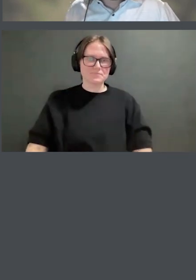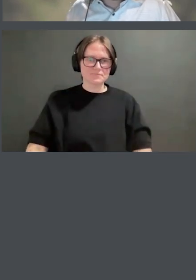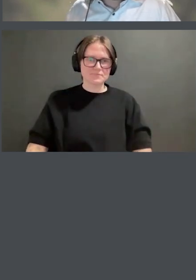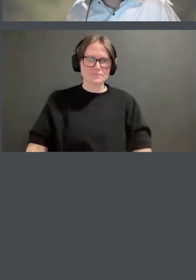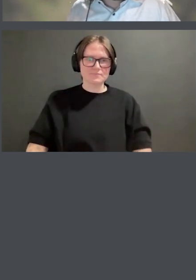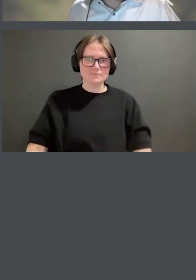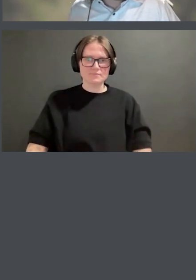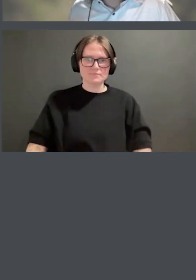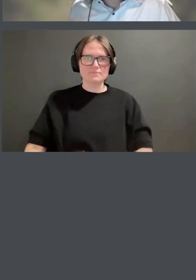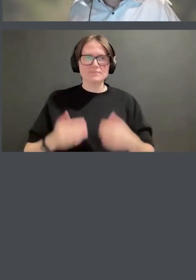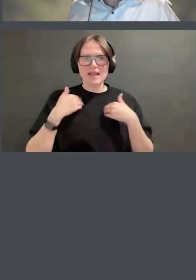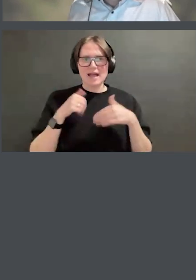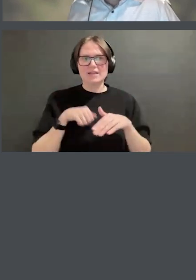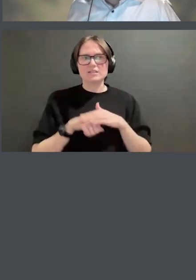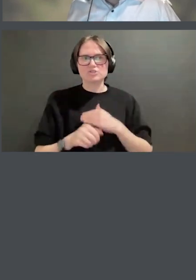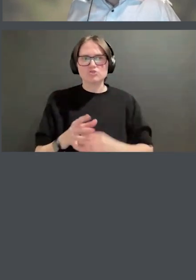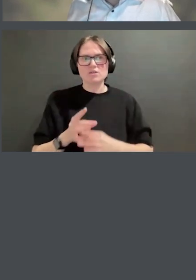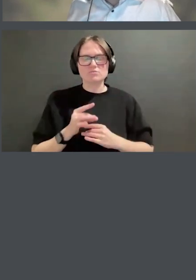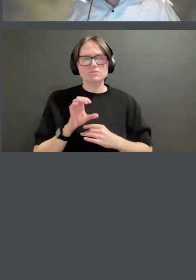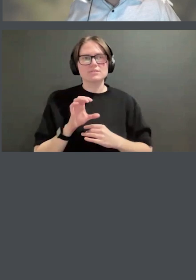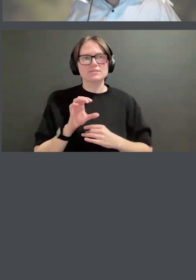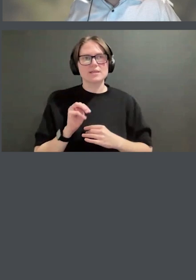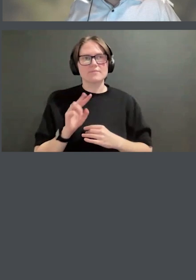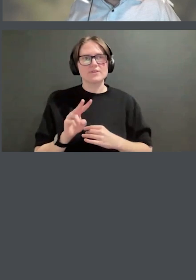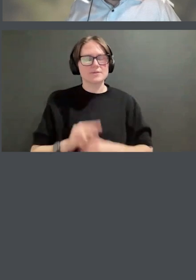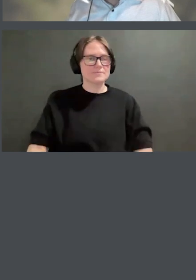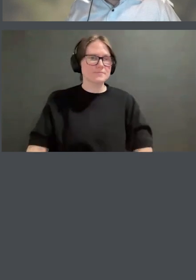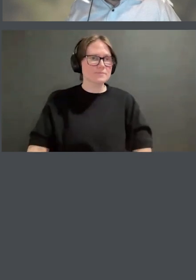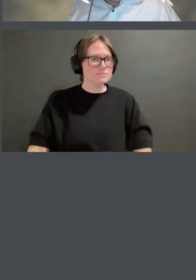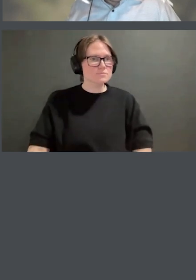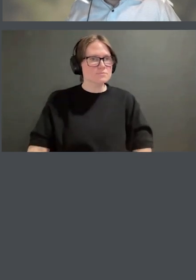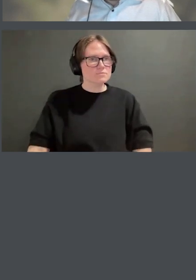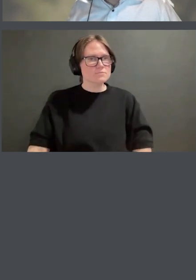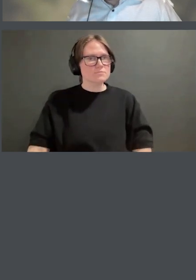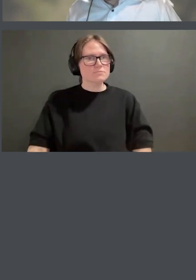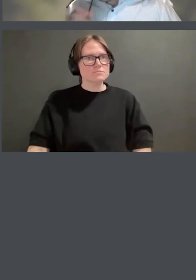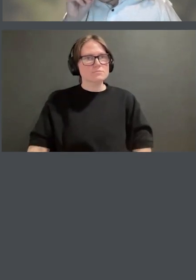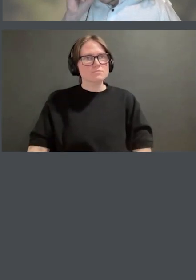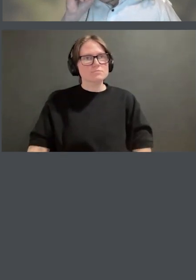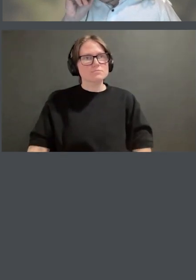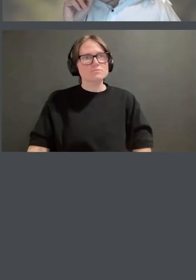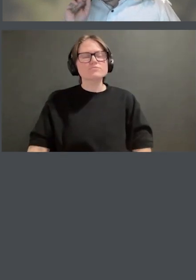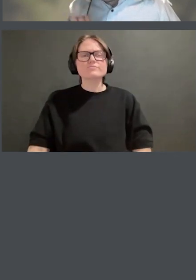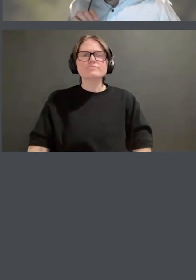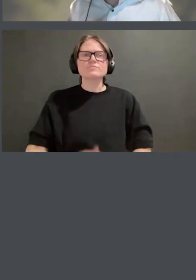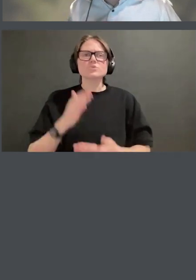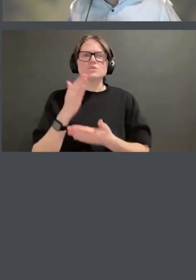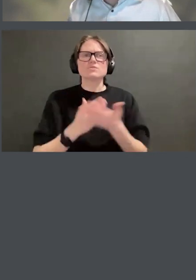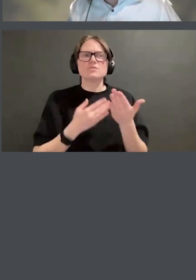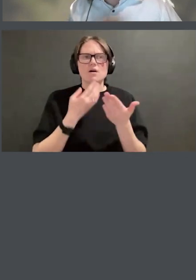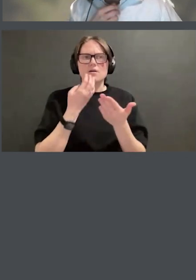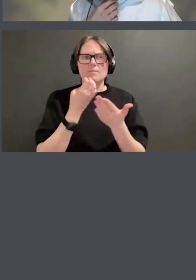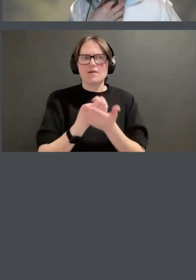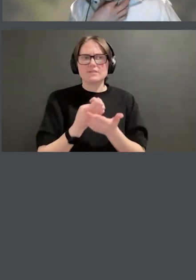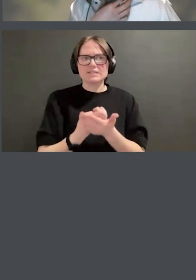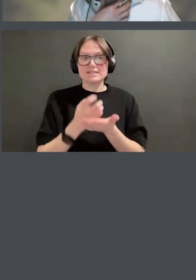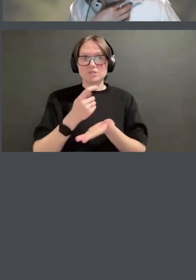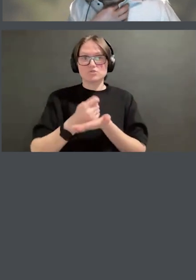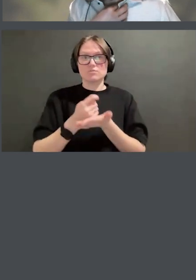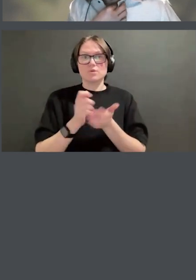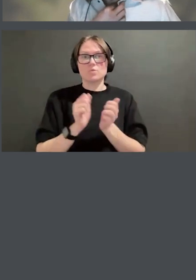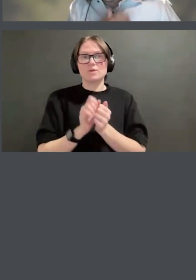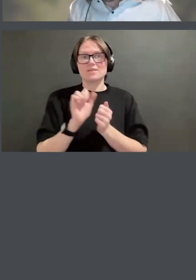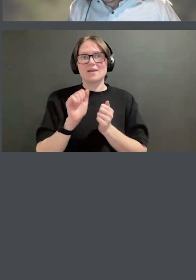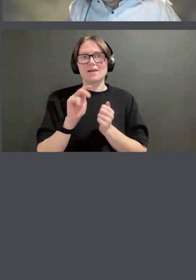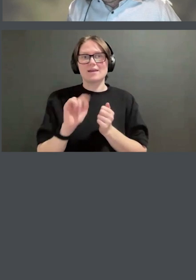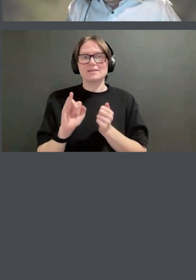congenital CMV infection. There's some reasonable evidence that treatment with antiviral